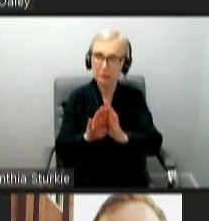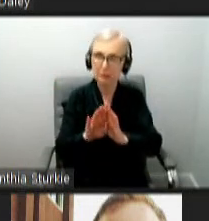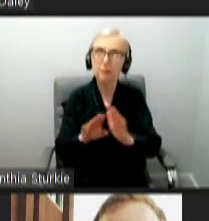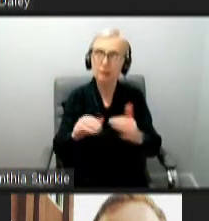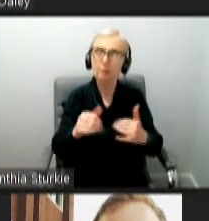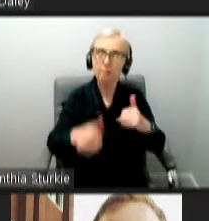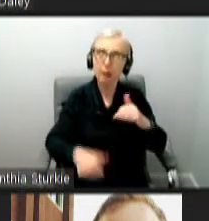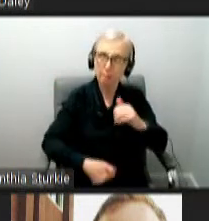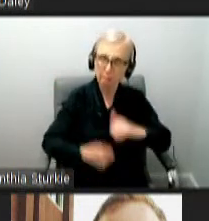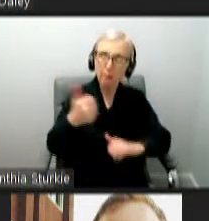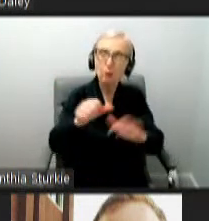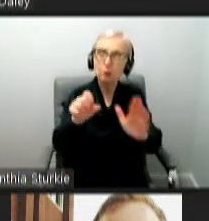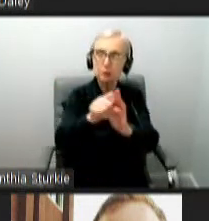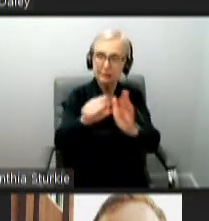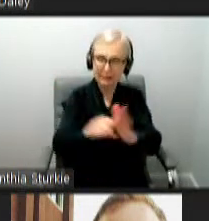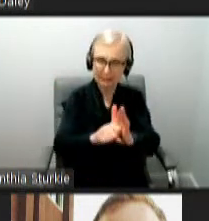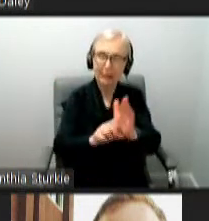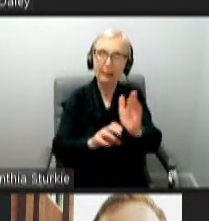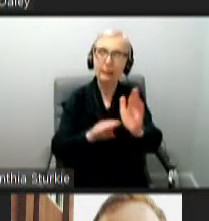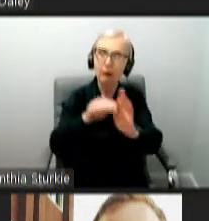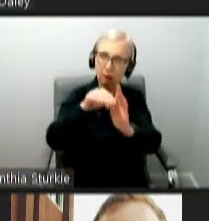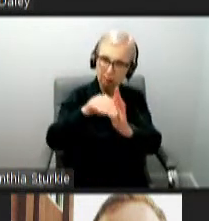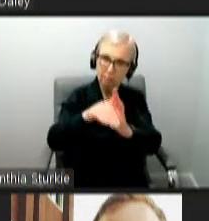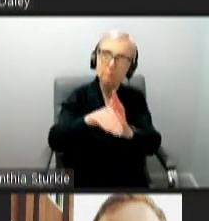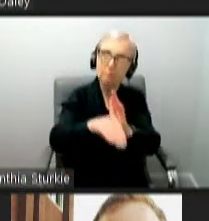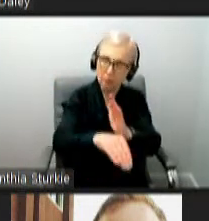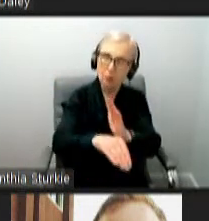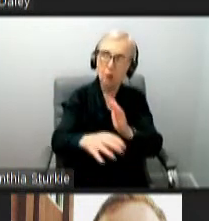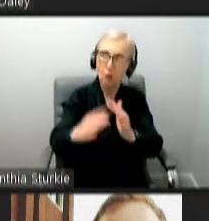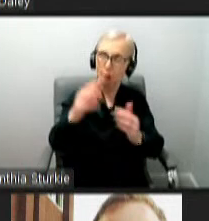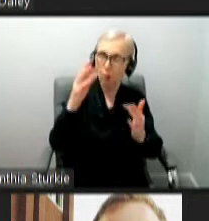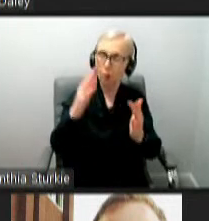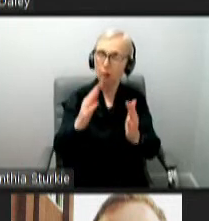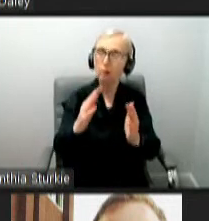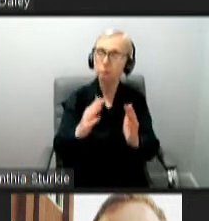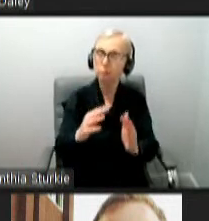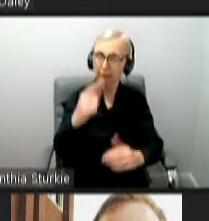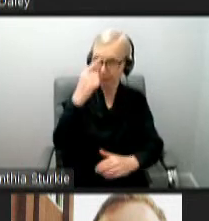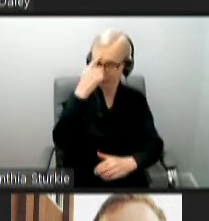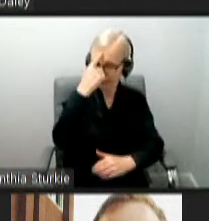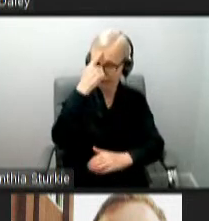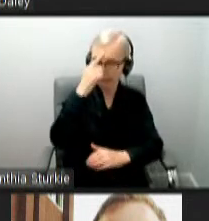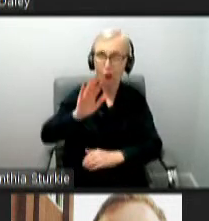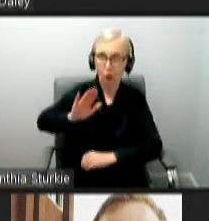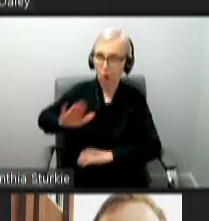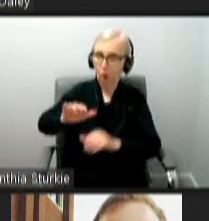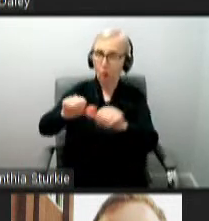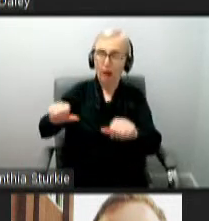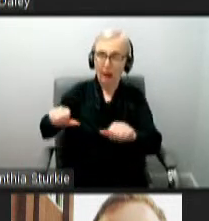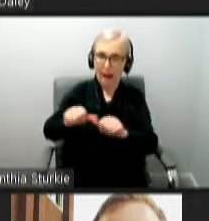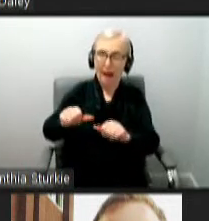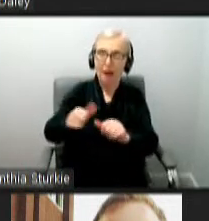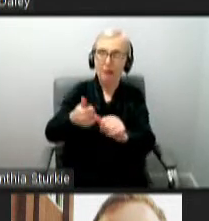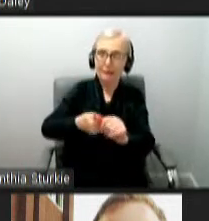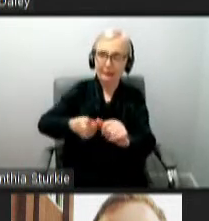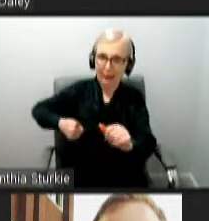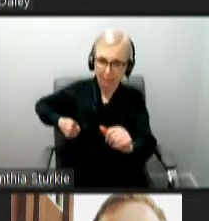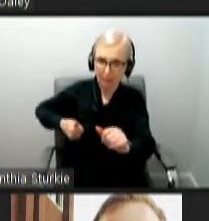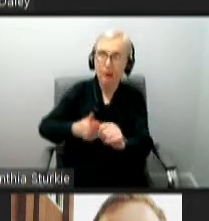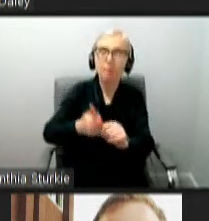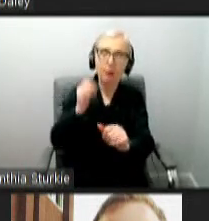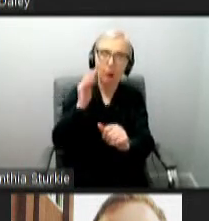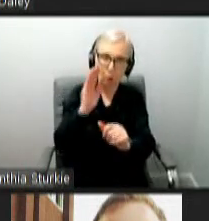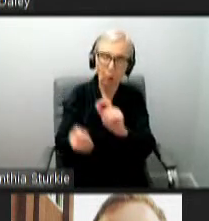that direction, and I do expect that those regions of the state will move in that direction soon, but are lagging behind. And that's really because